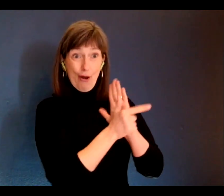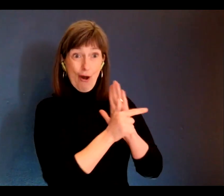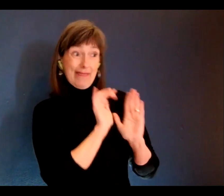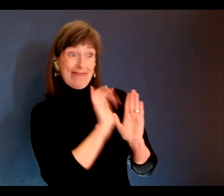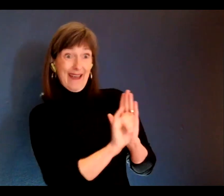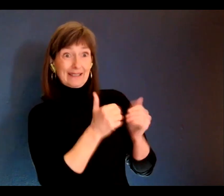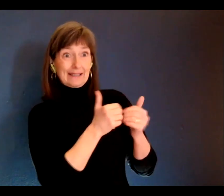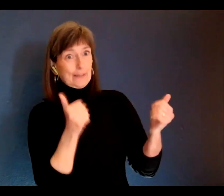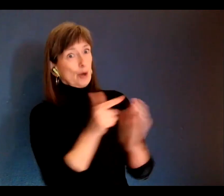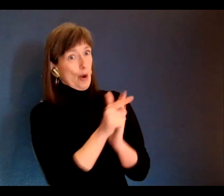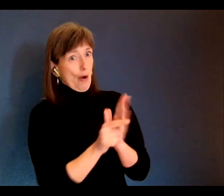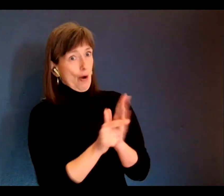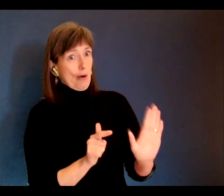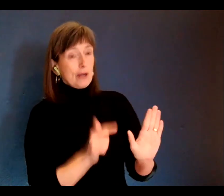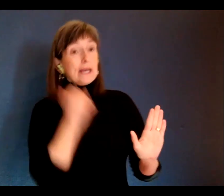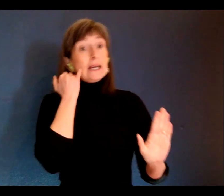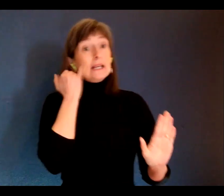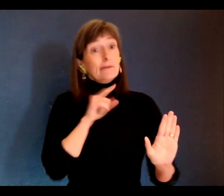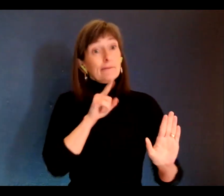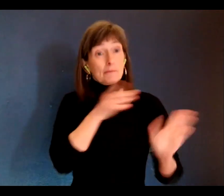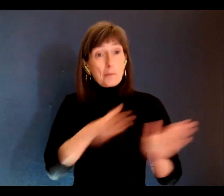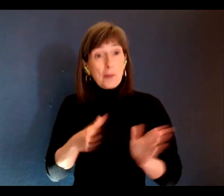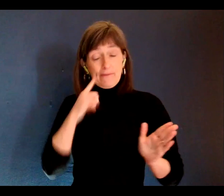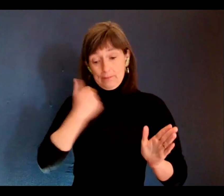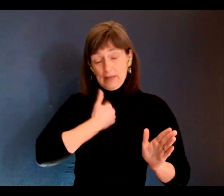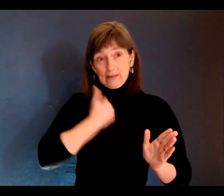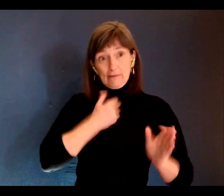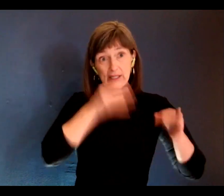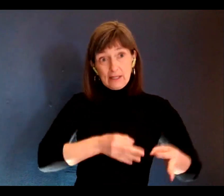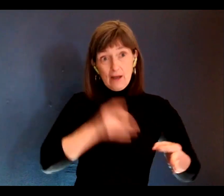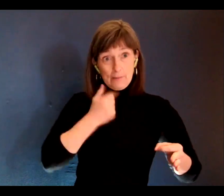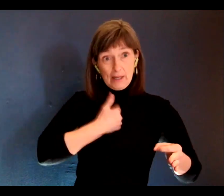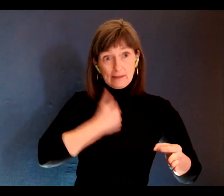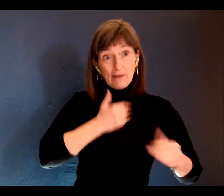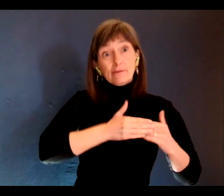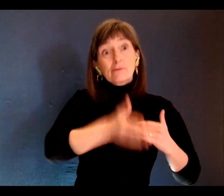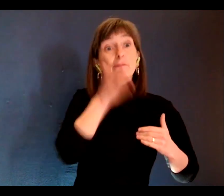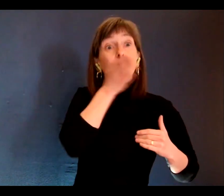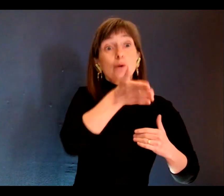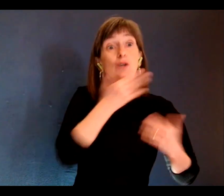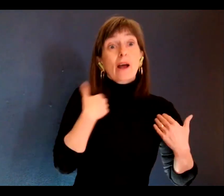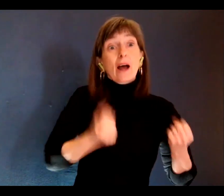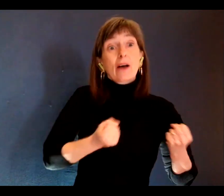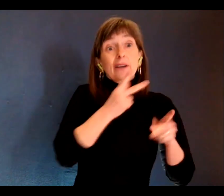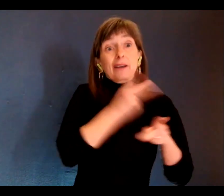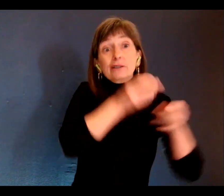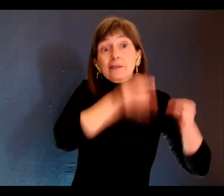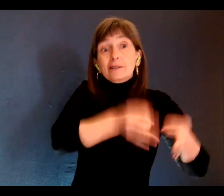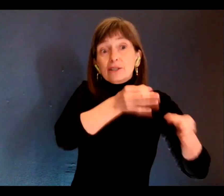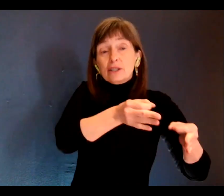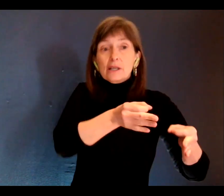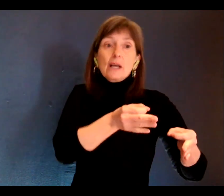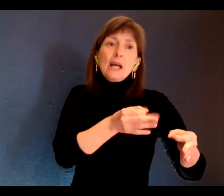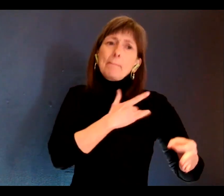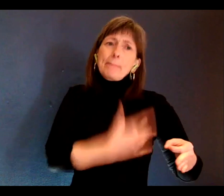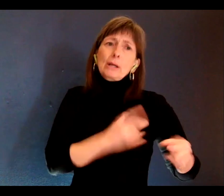Ideally, if someone is preparing a healthcare directive for themselves, they would involve family and other people close to them